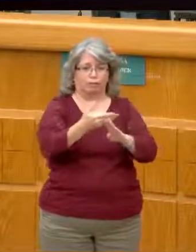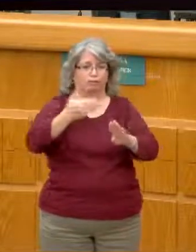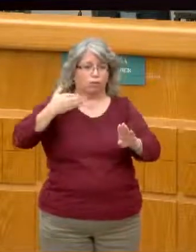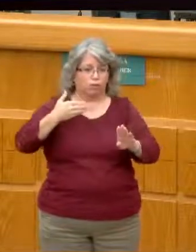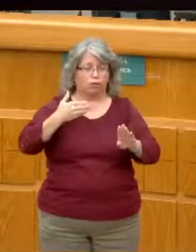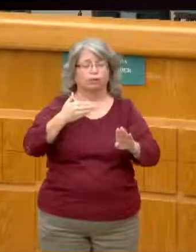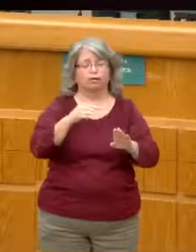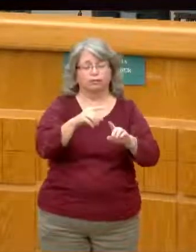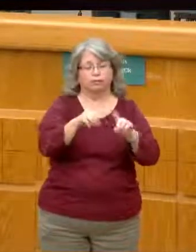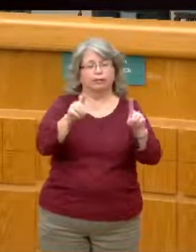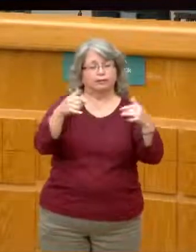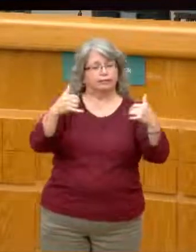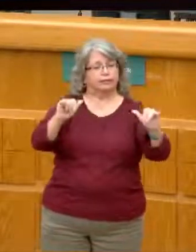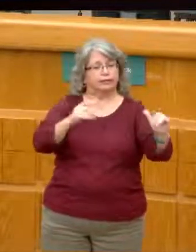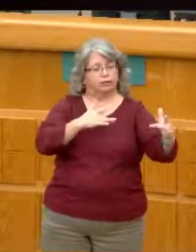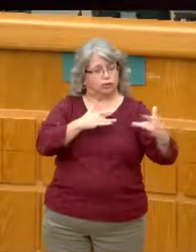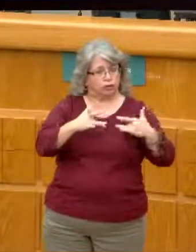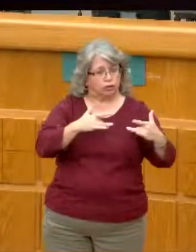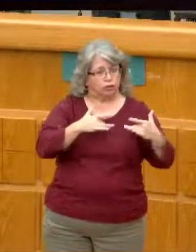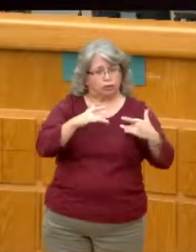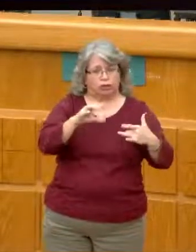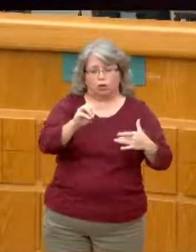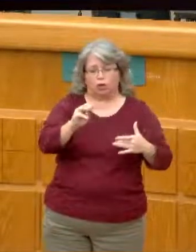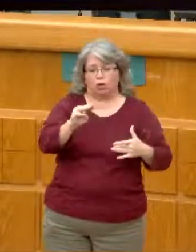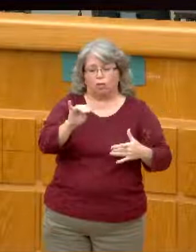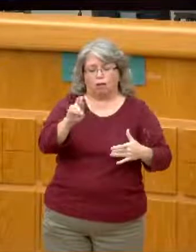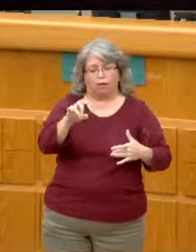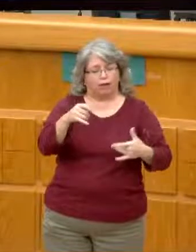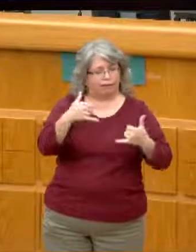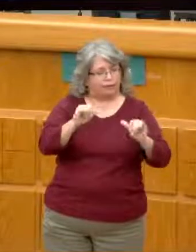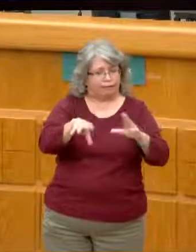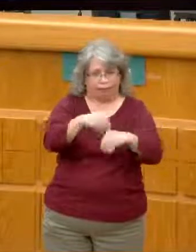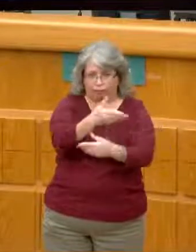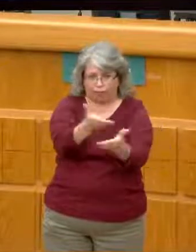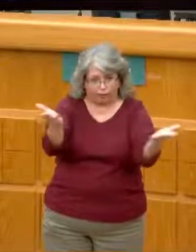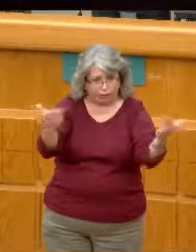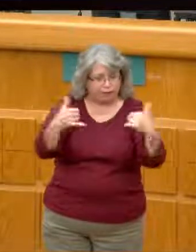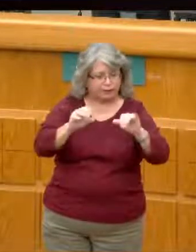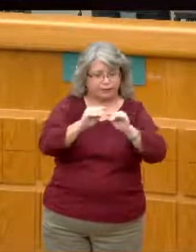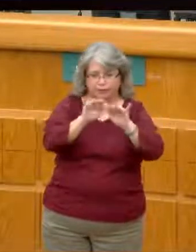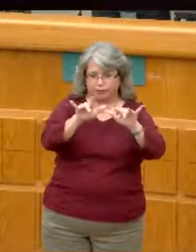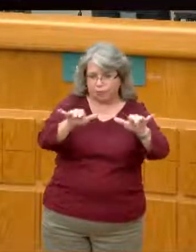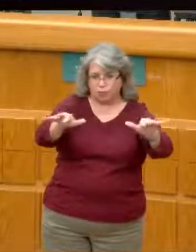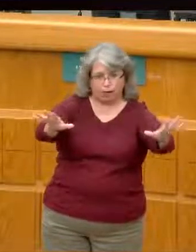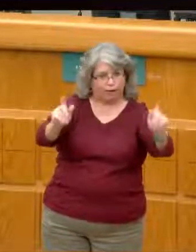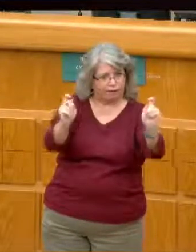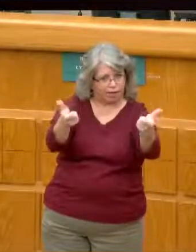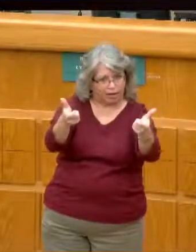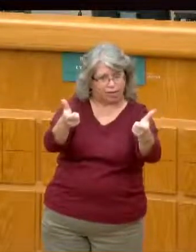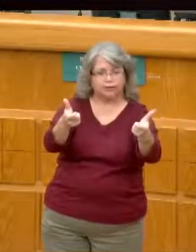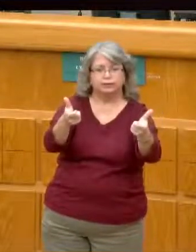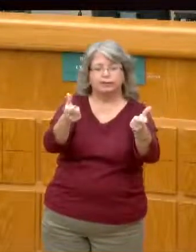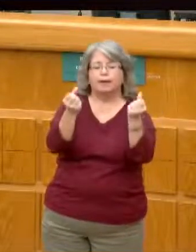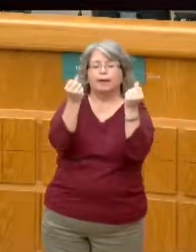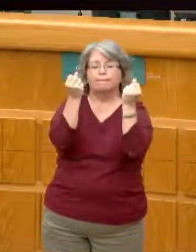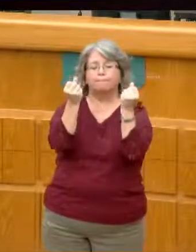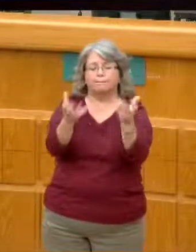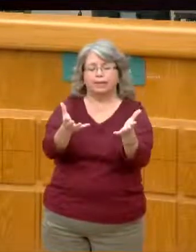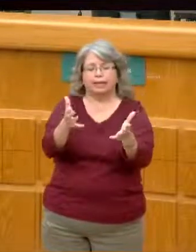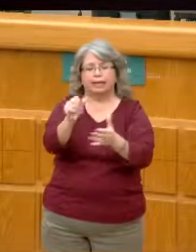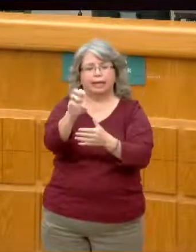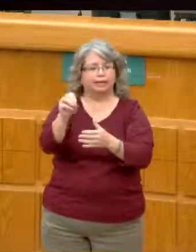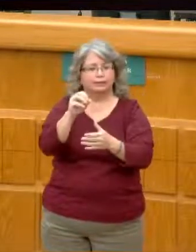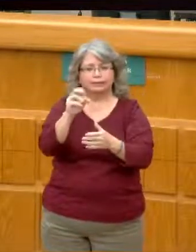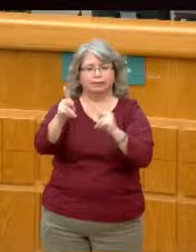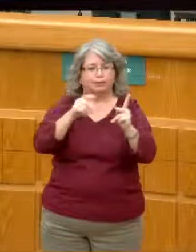still concerned that this Omicron variant is still out there, is still being spread quickly, and there's a lot of cases that are not being